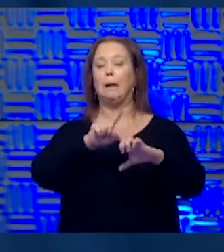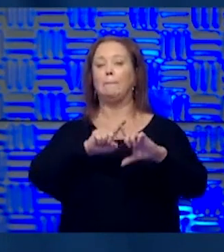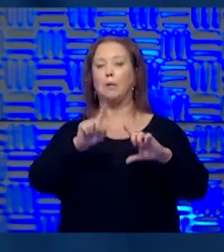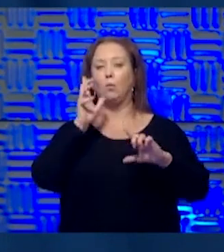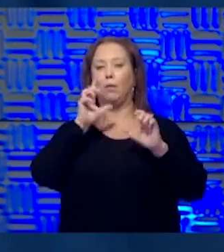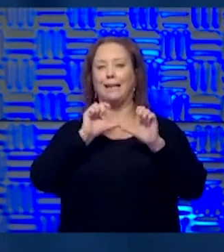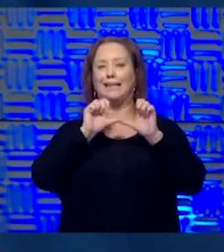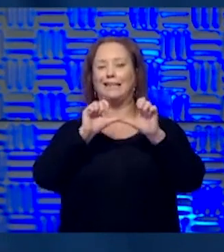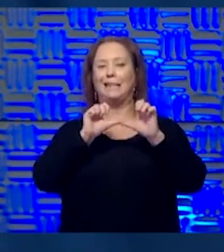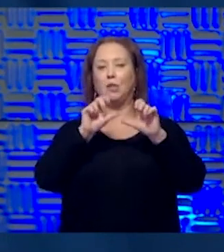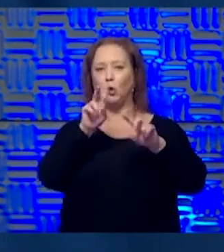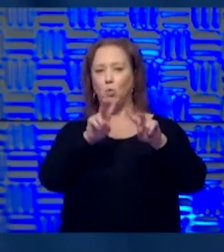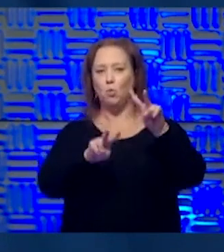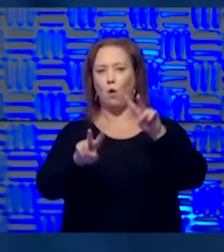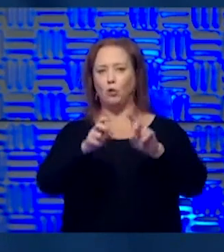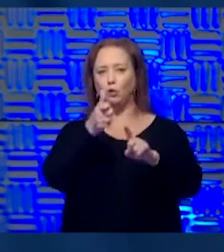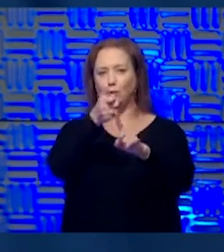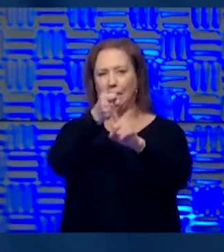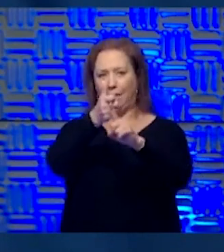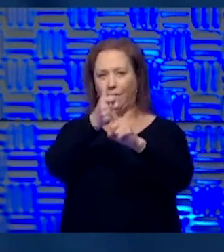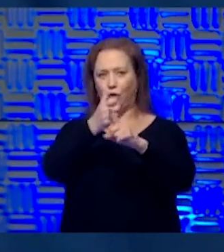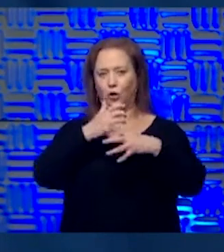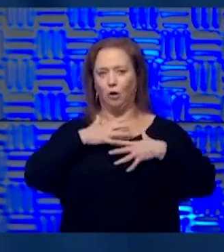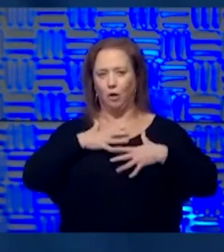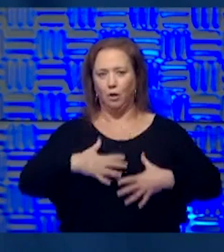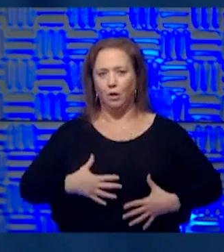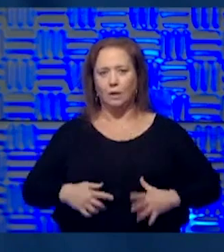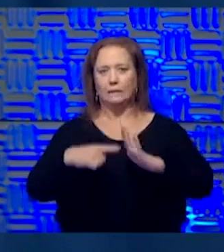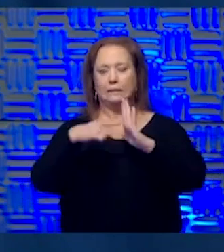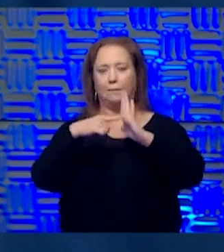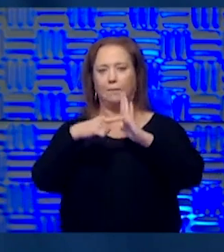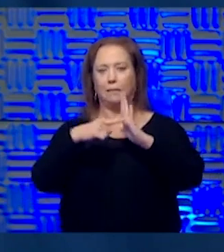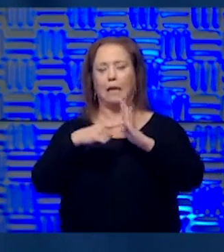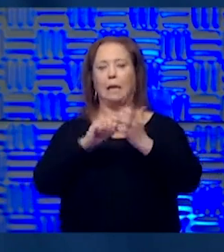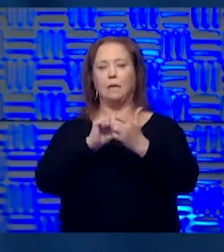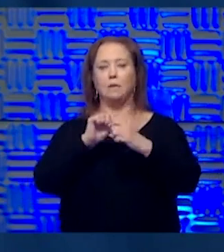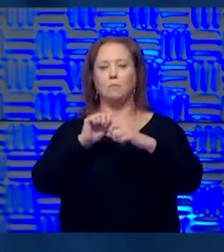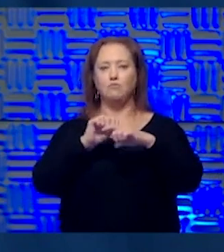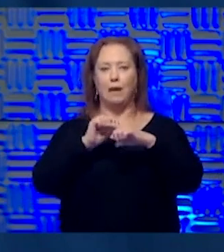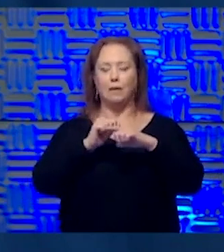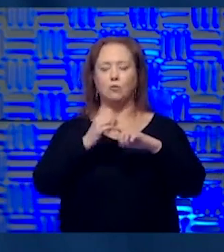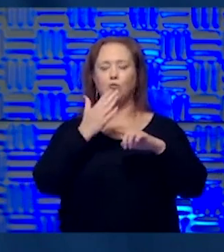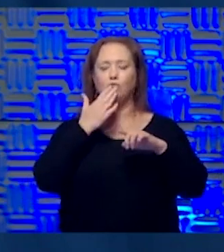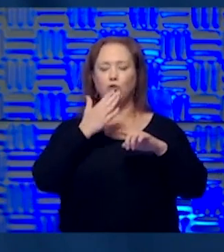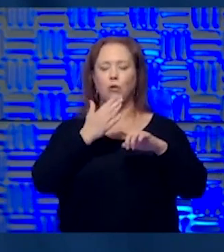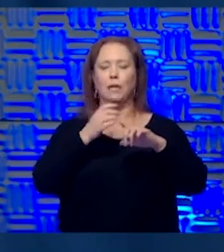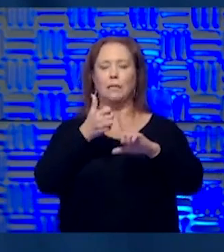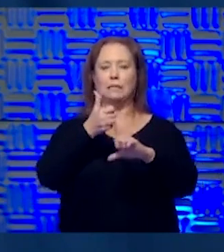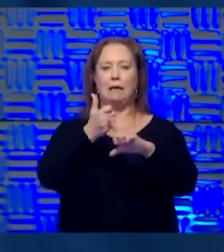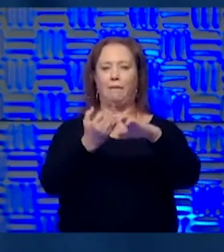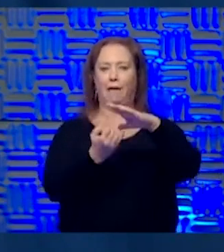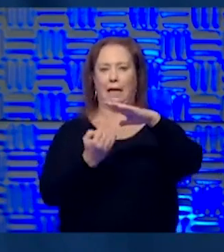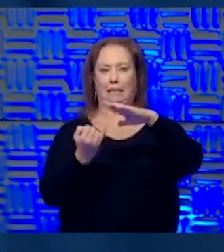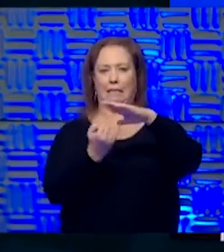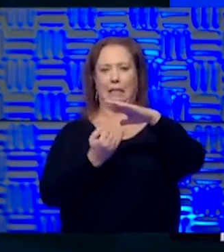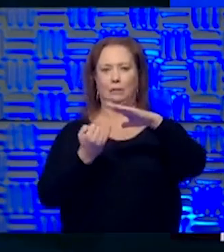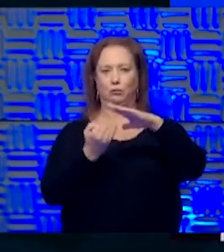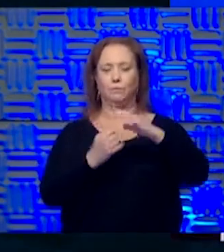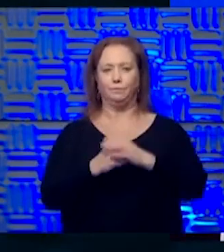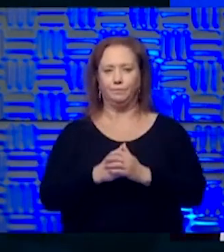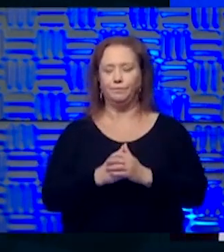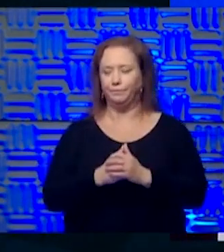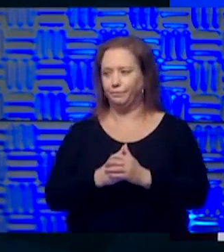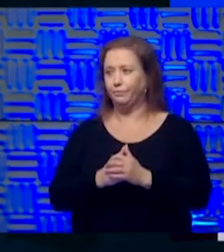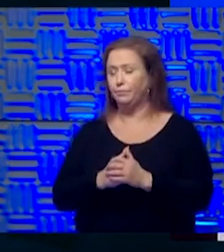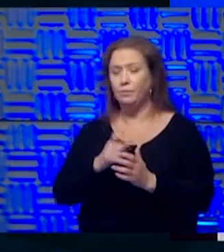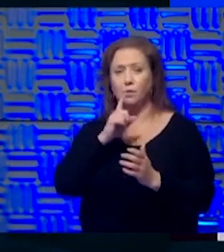continue to watch for symptoms, and you are going to continue to practice good at-home self-isolation procedures. So